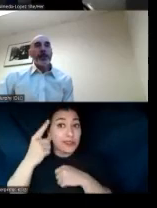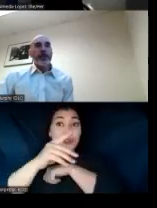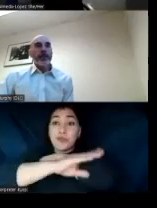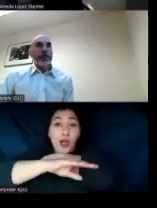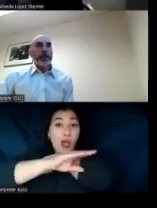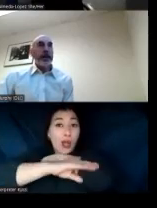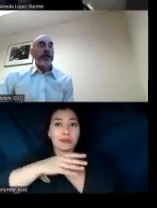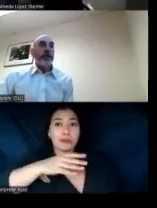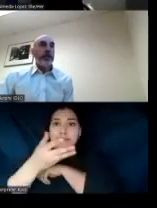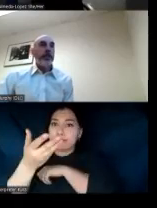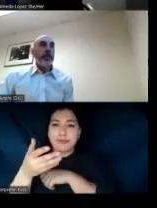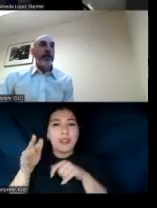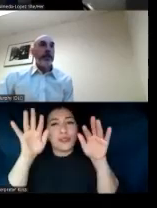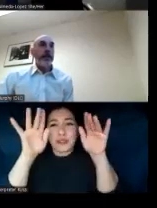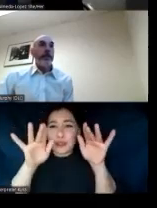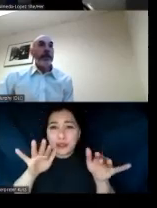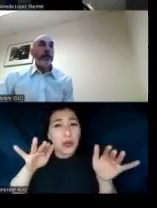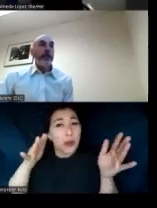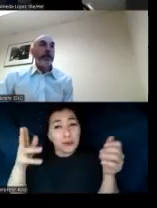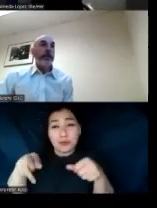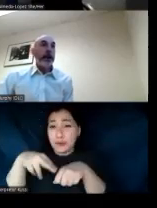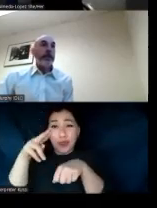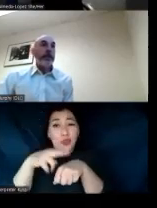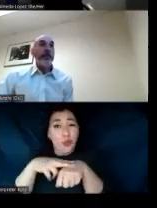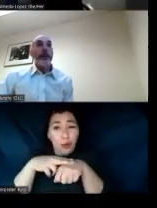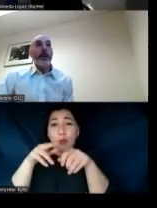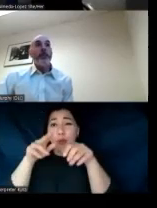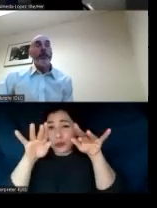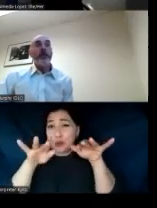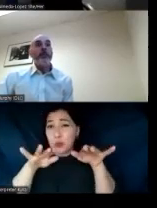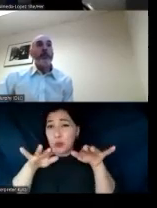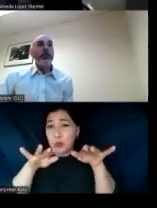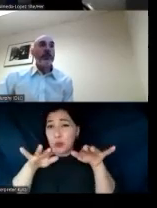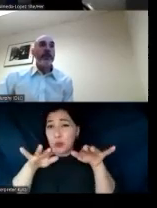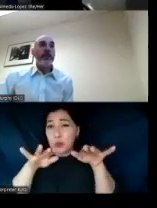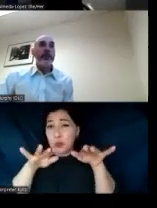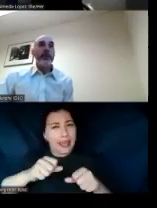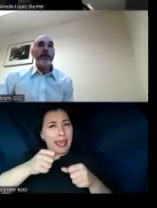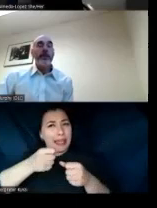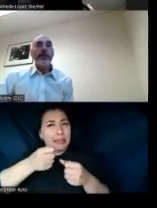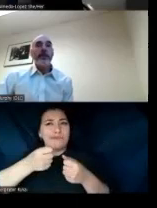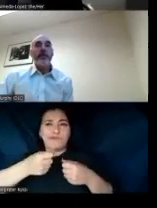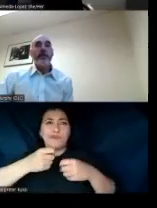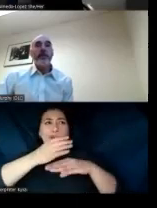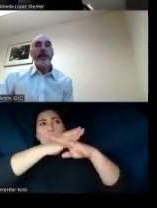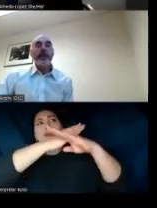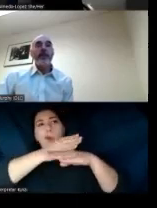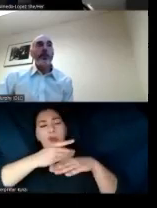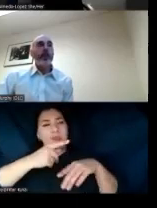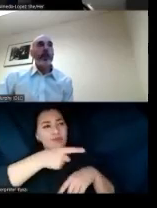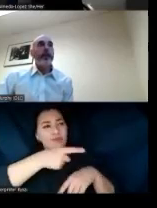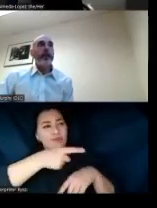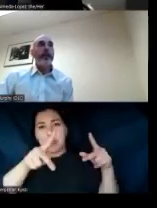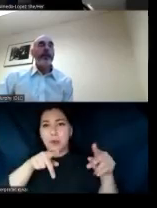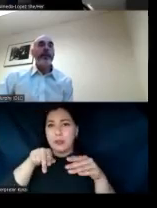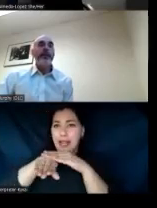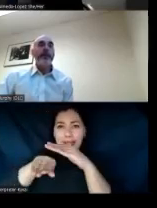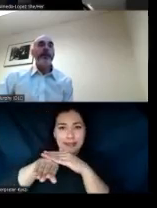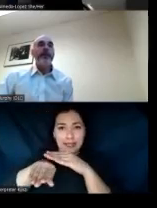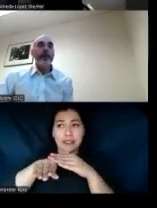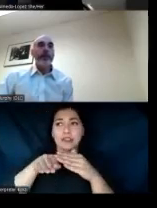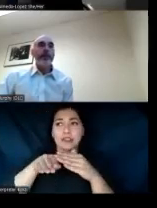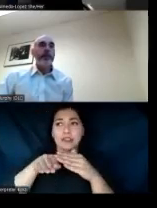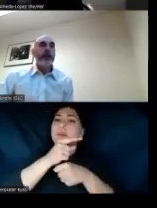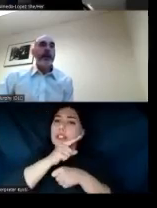or something like that would impede travel. Make sure that the accessible parking area